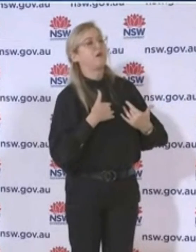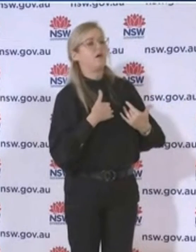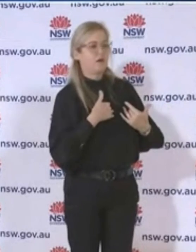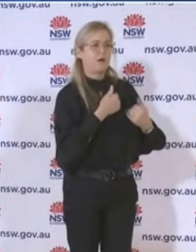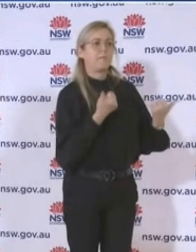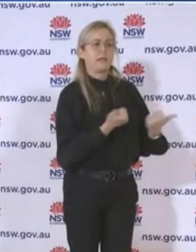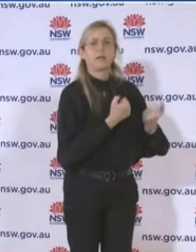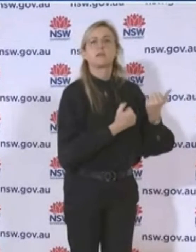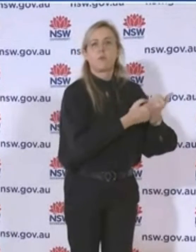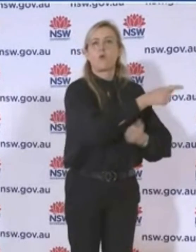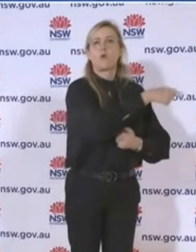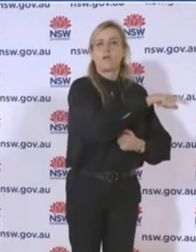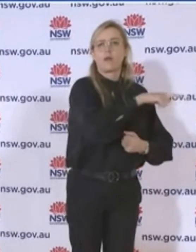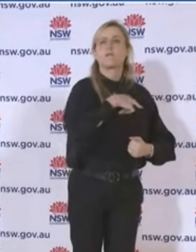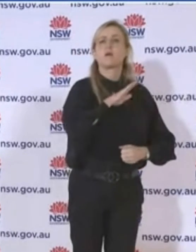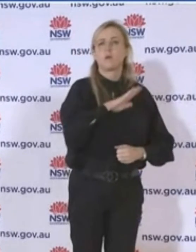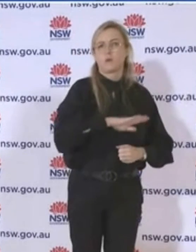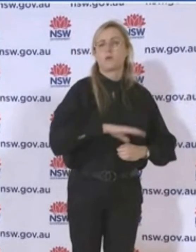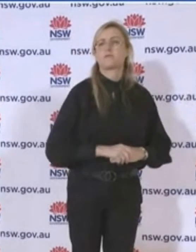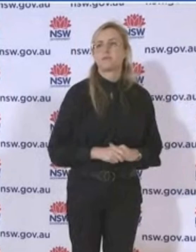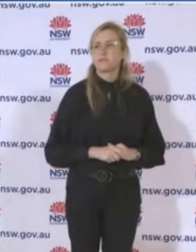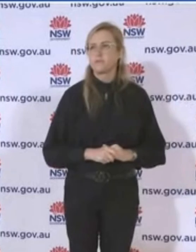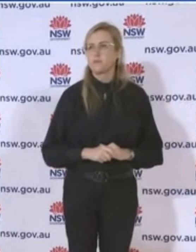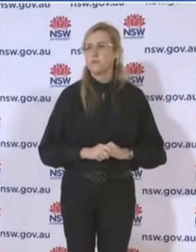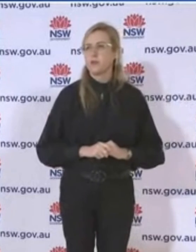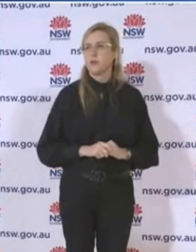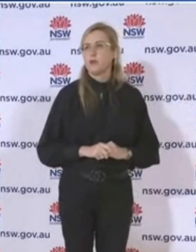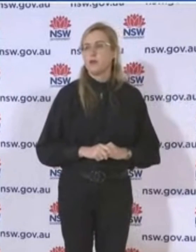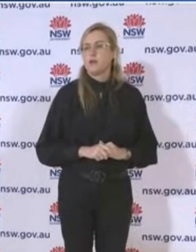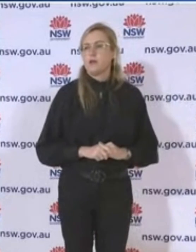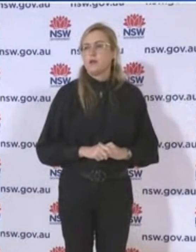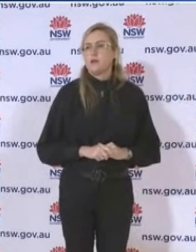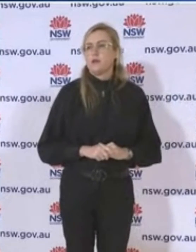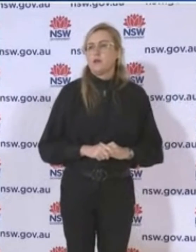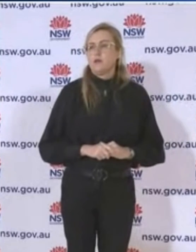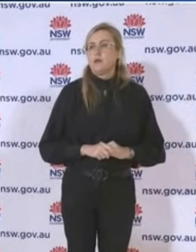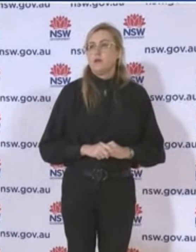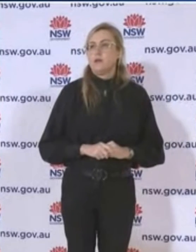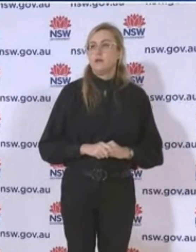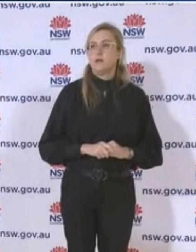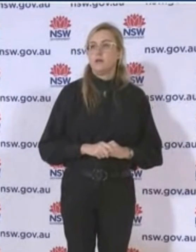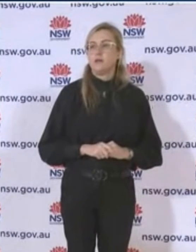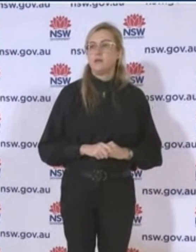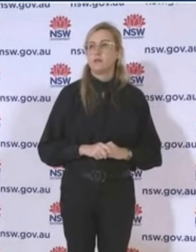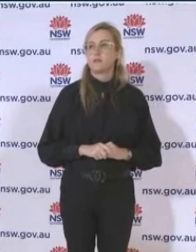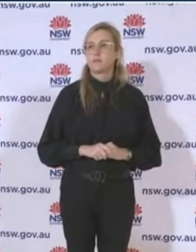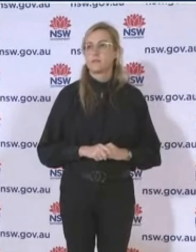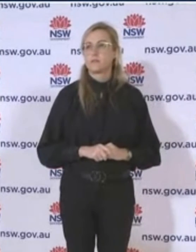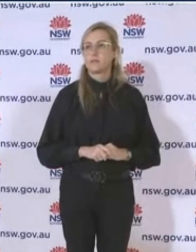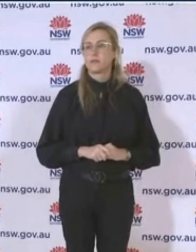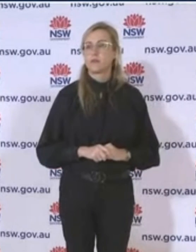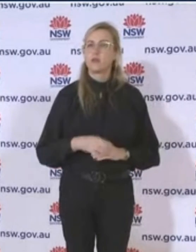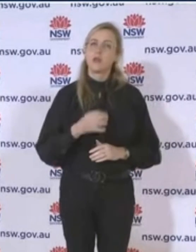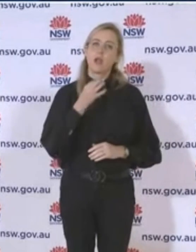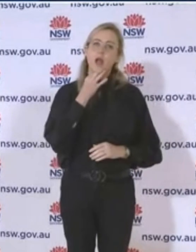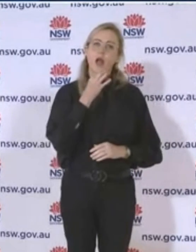I ask, we're used to seeing police at these press conferences too. So in the past week or two, you've led off the press conferences not with the grim numbers,